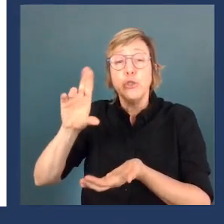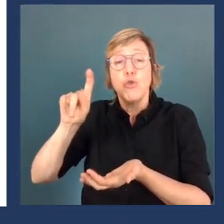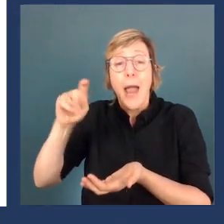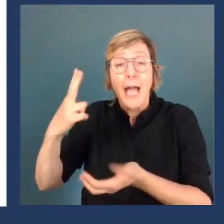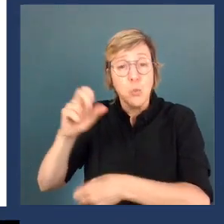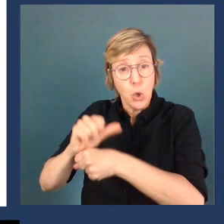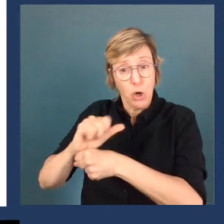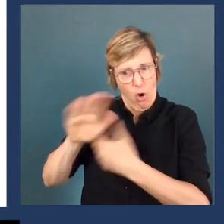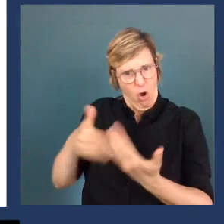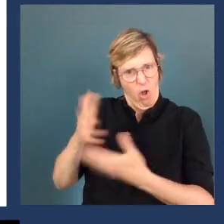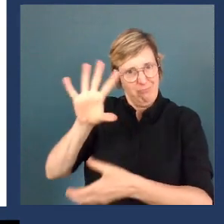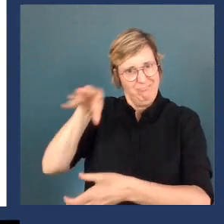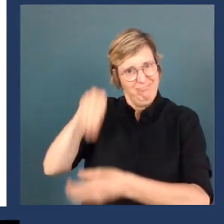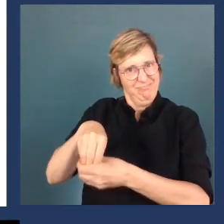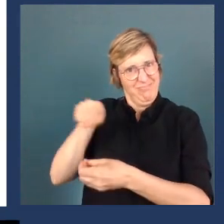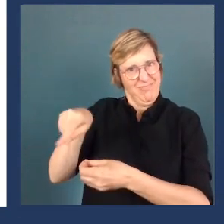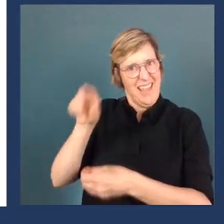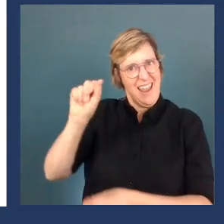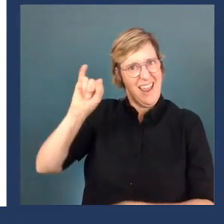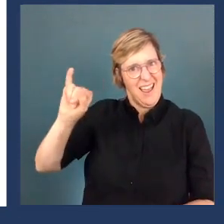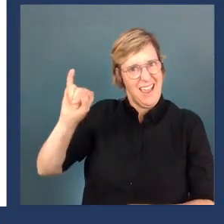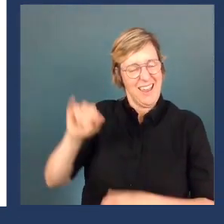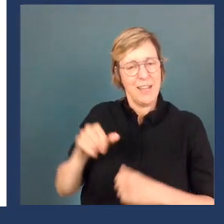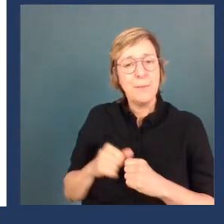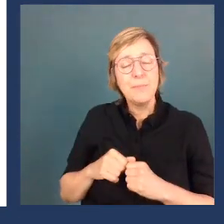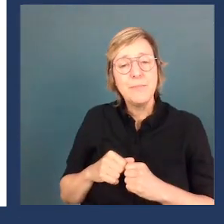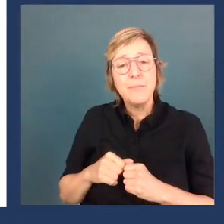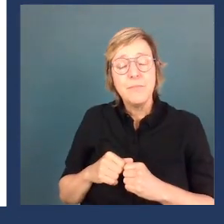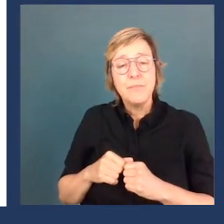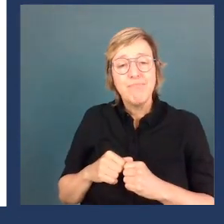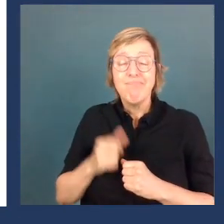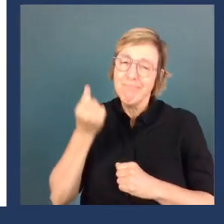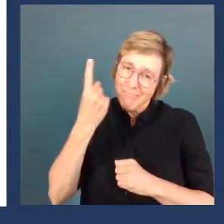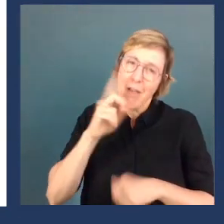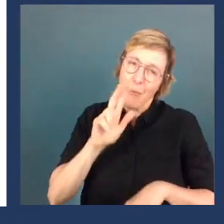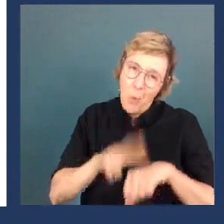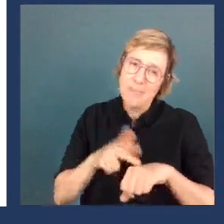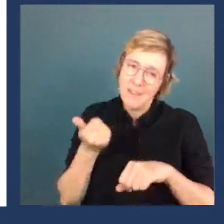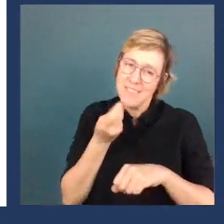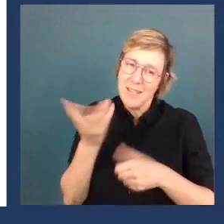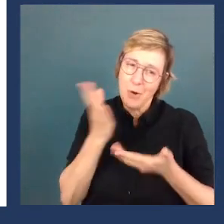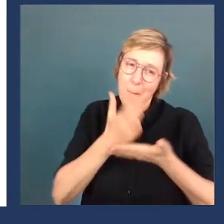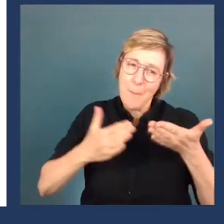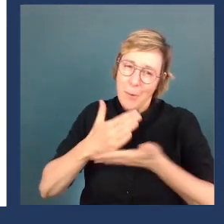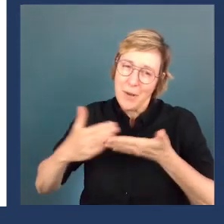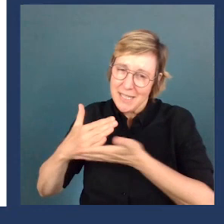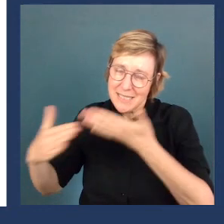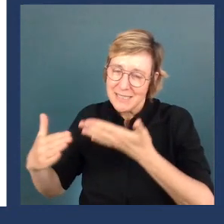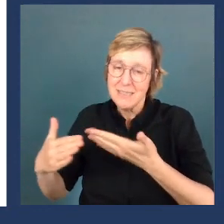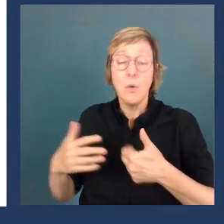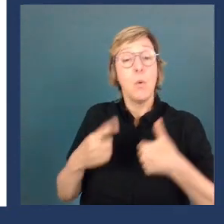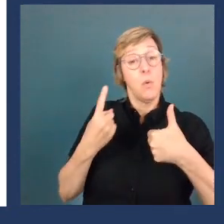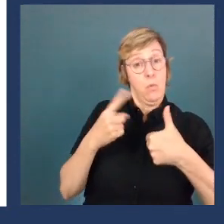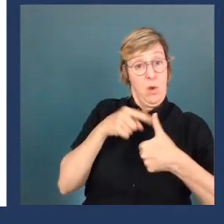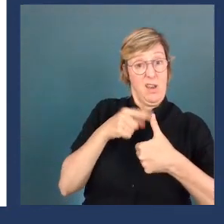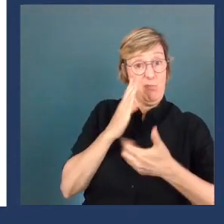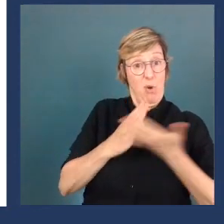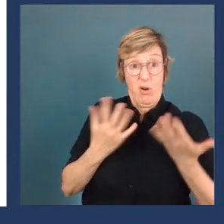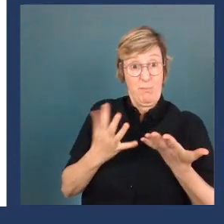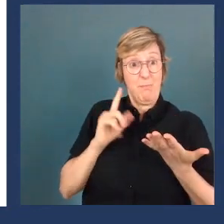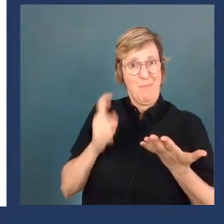agent. And the way we do this is, of course, there are several components to it. And as you can imagine, one of the components is speech